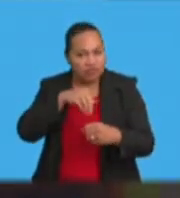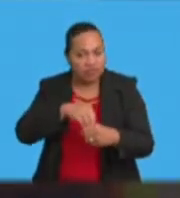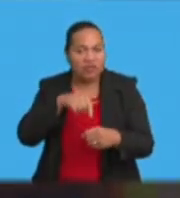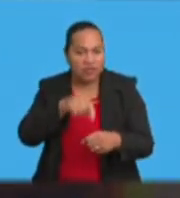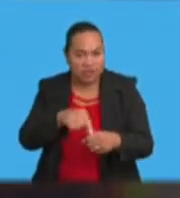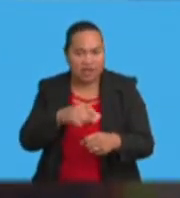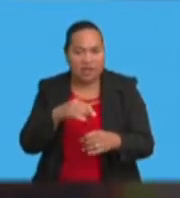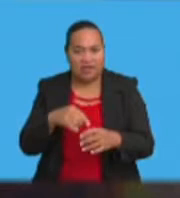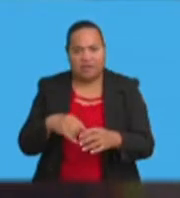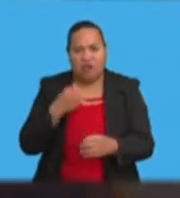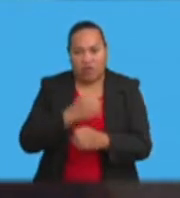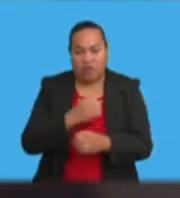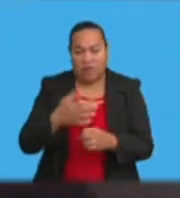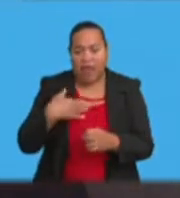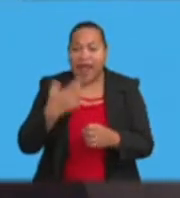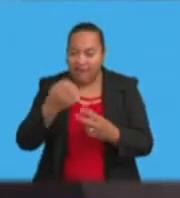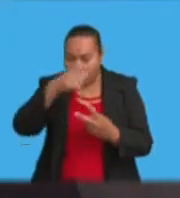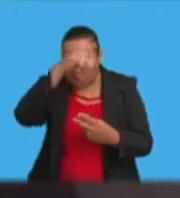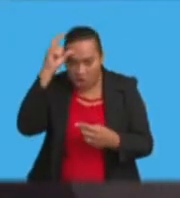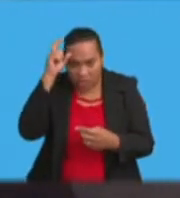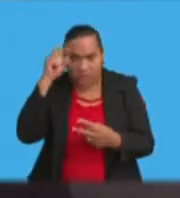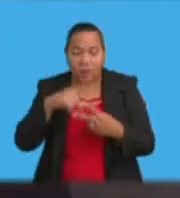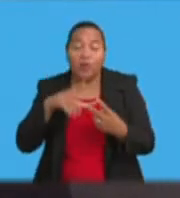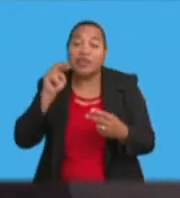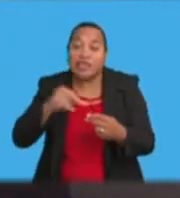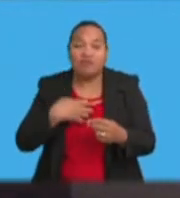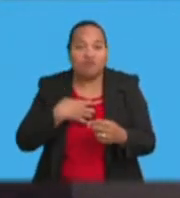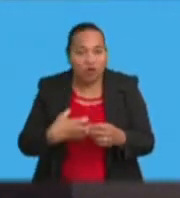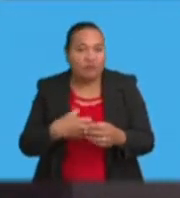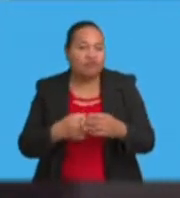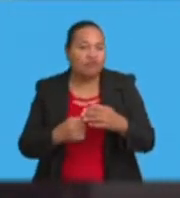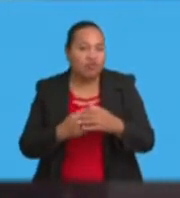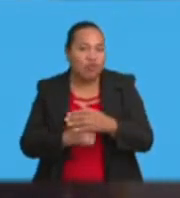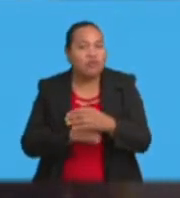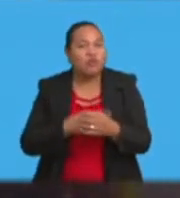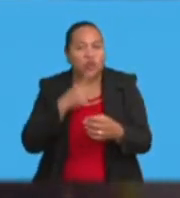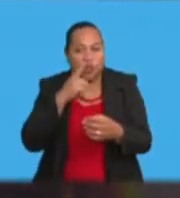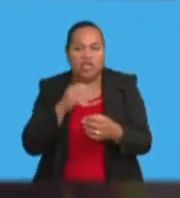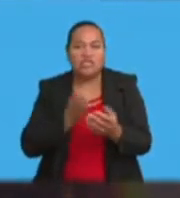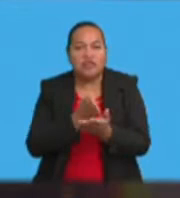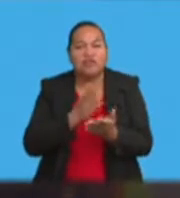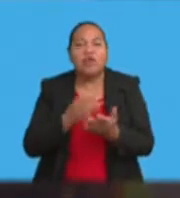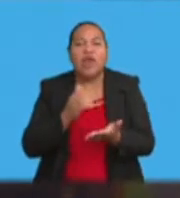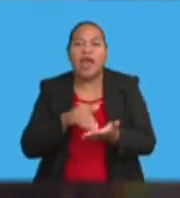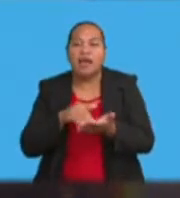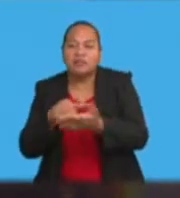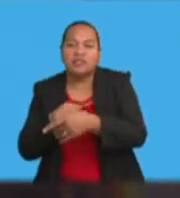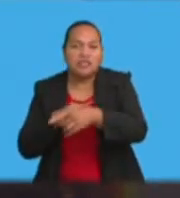but we need to strengthen that so that we can begin to provide a lot more services to assist in areas like occupational